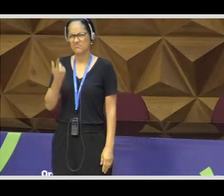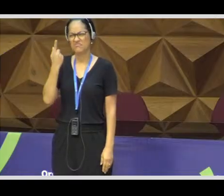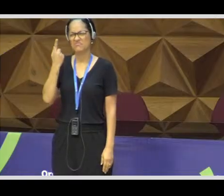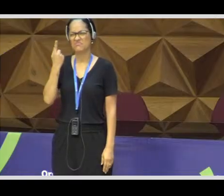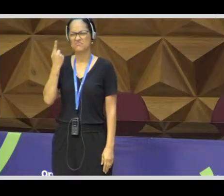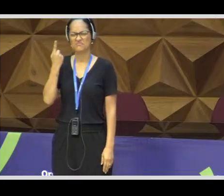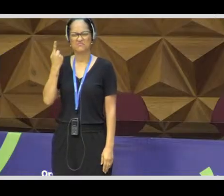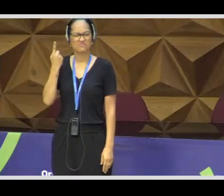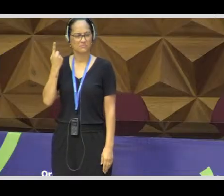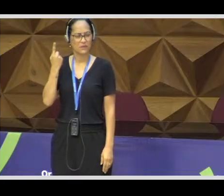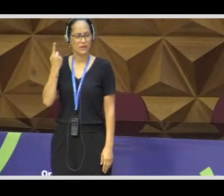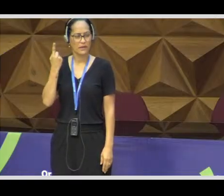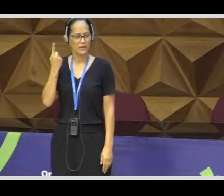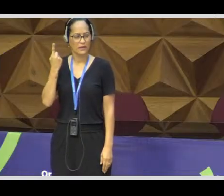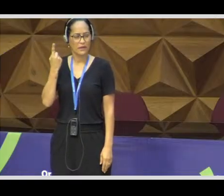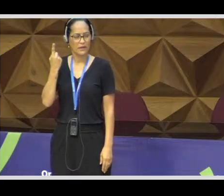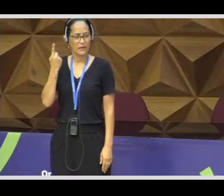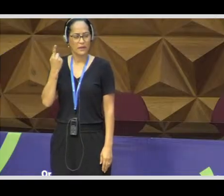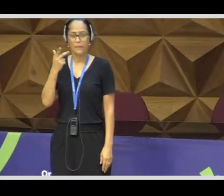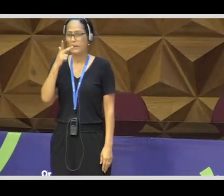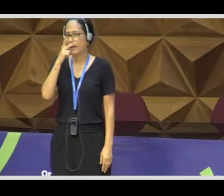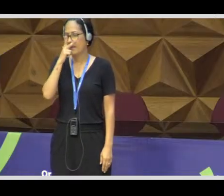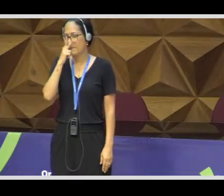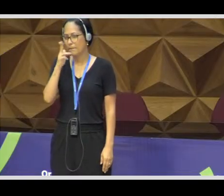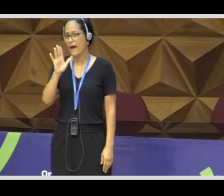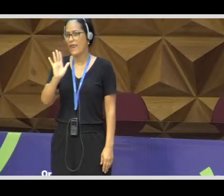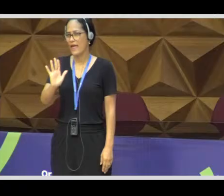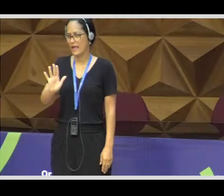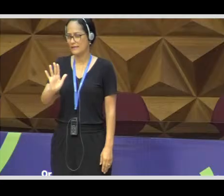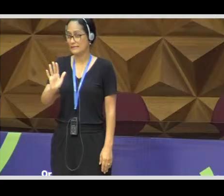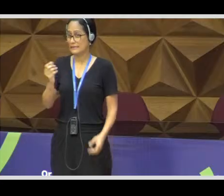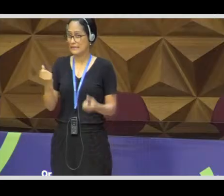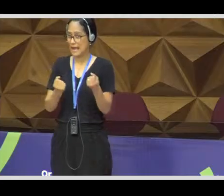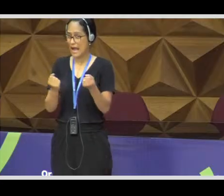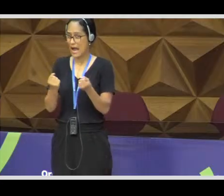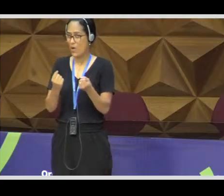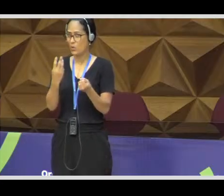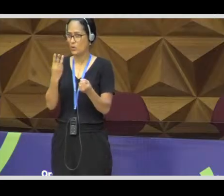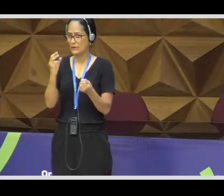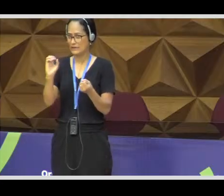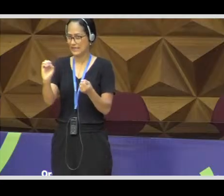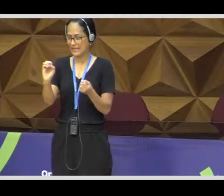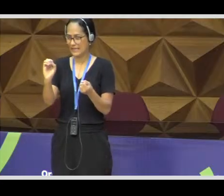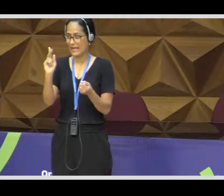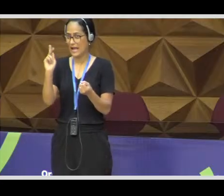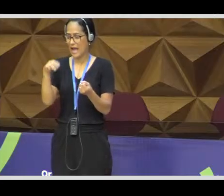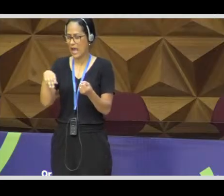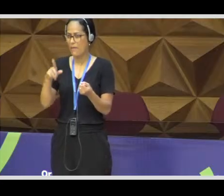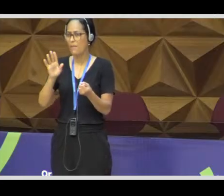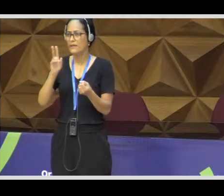car is driving along at 30, but you're seeing very slow walking speed, yeah, it was quite,